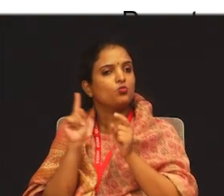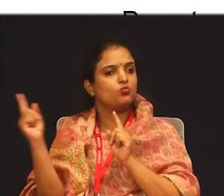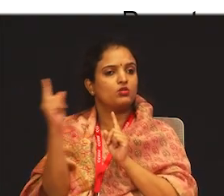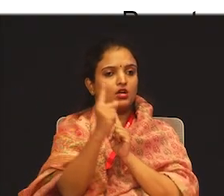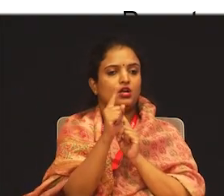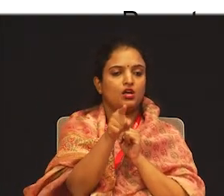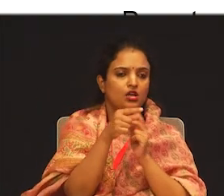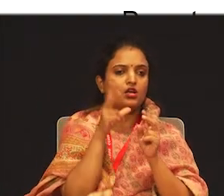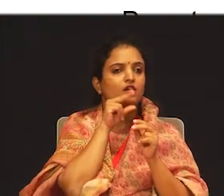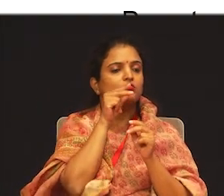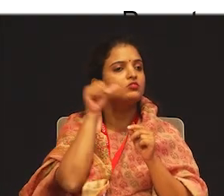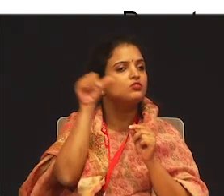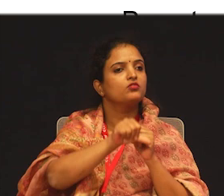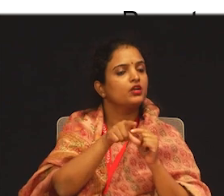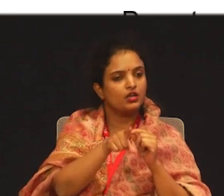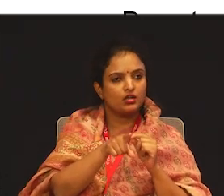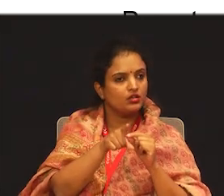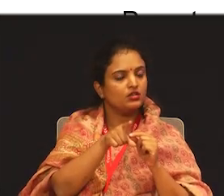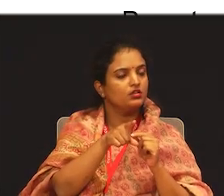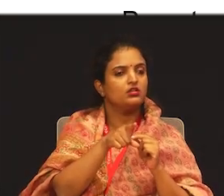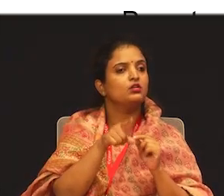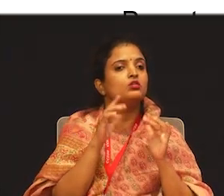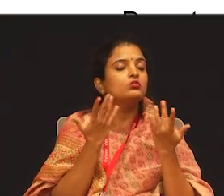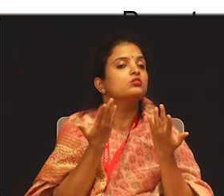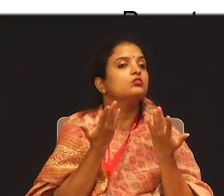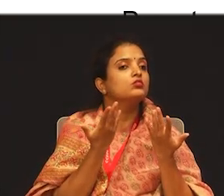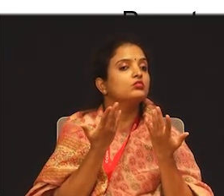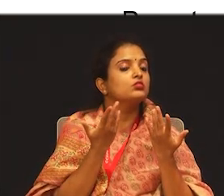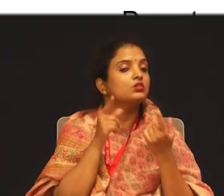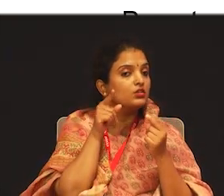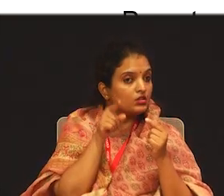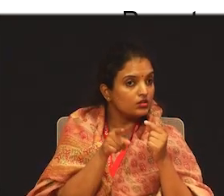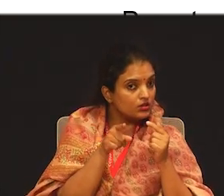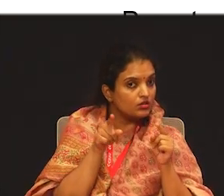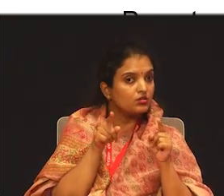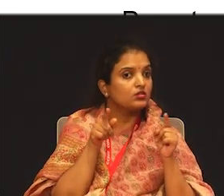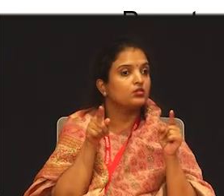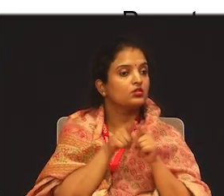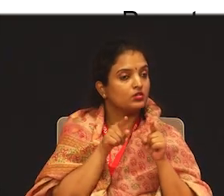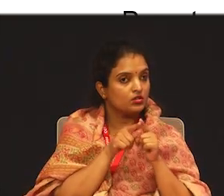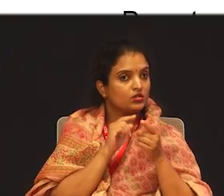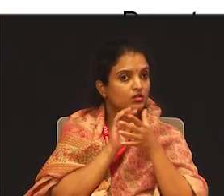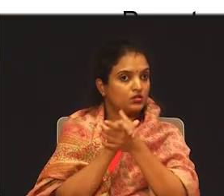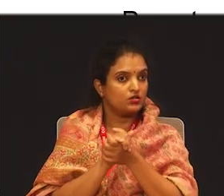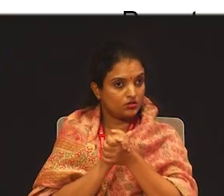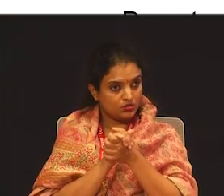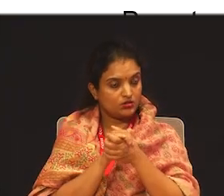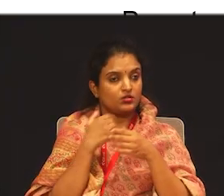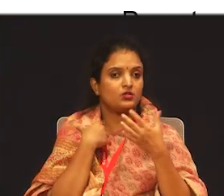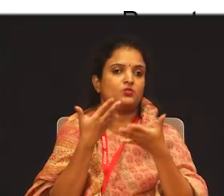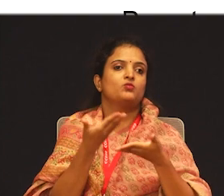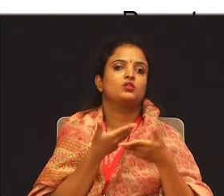is not able to speak. So, to make that friend feel